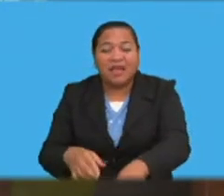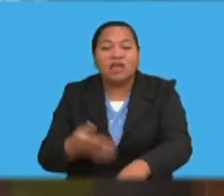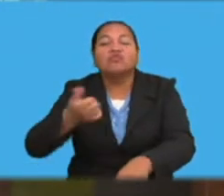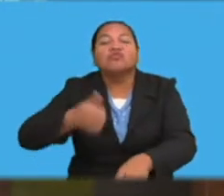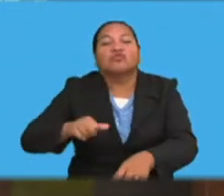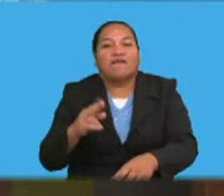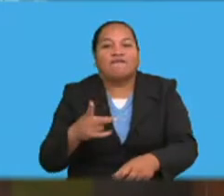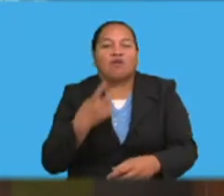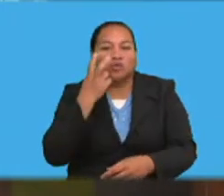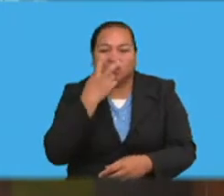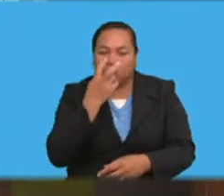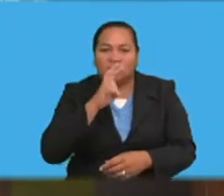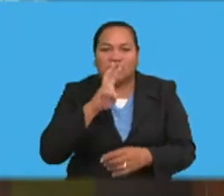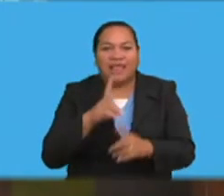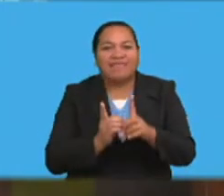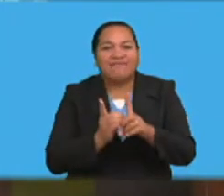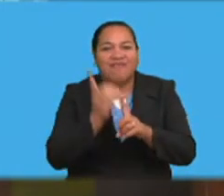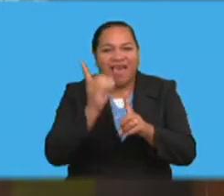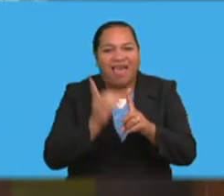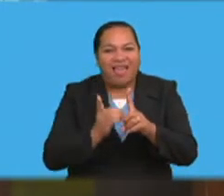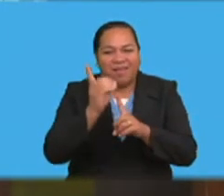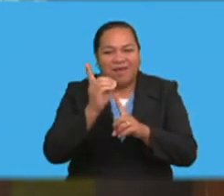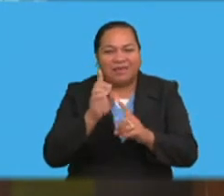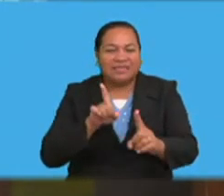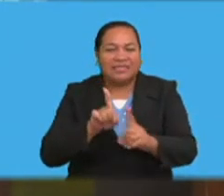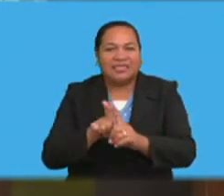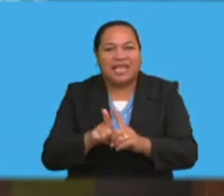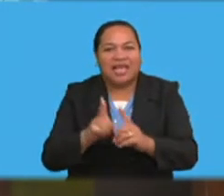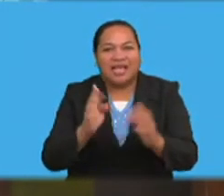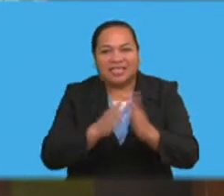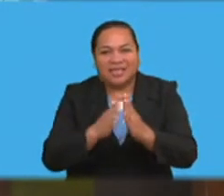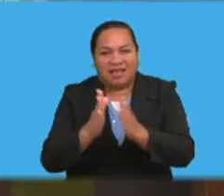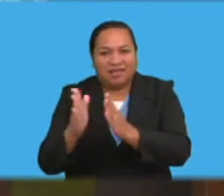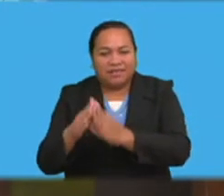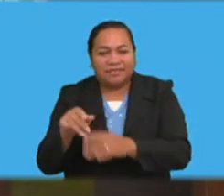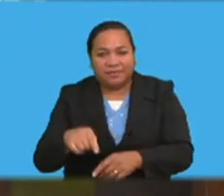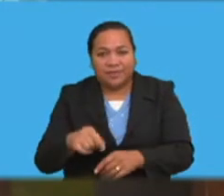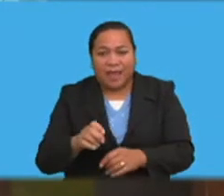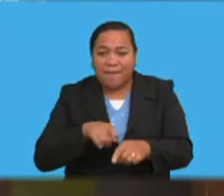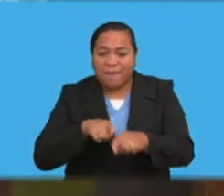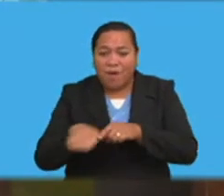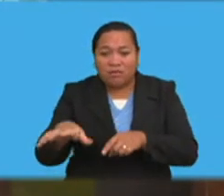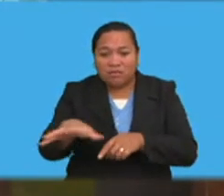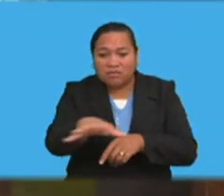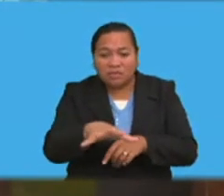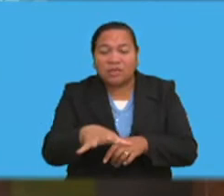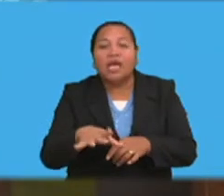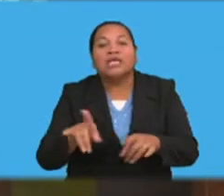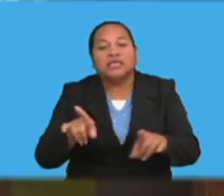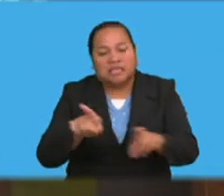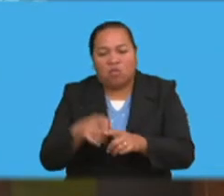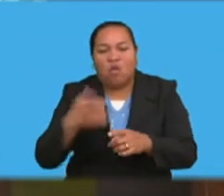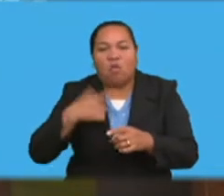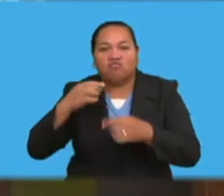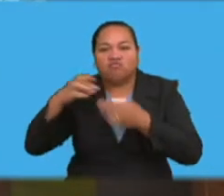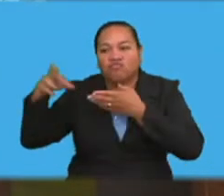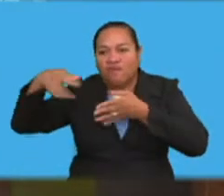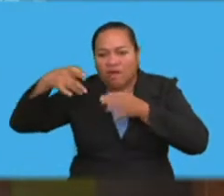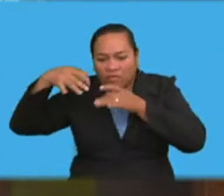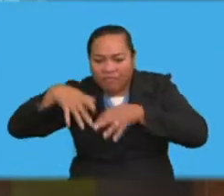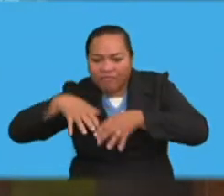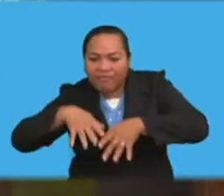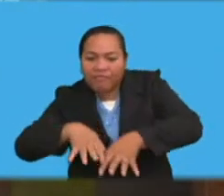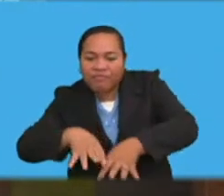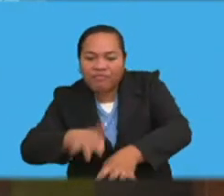tourism development and expansion of Nadi town area. The majority of the town lies within the Nadi River floodplain. The dense natural